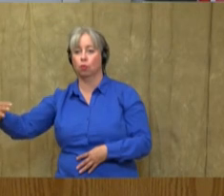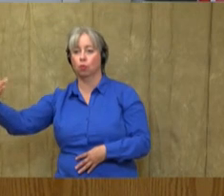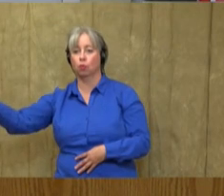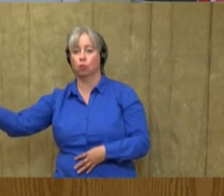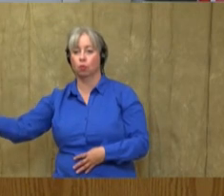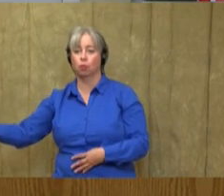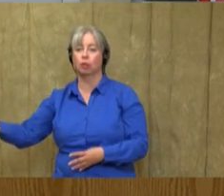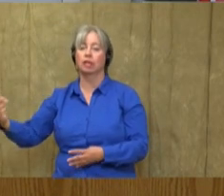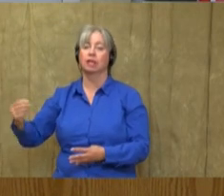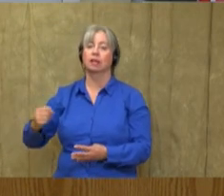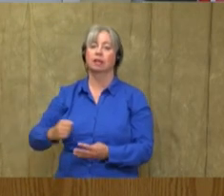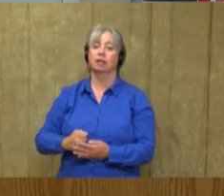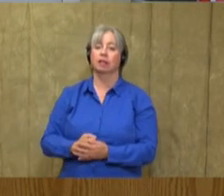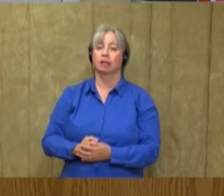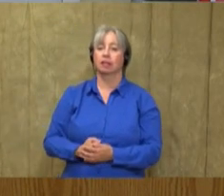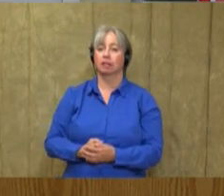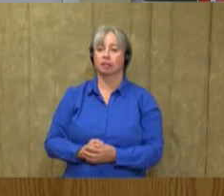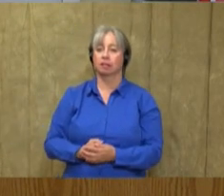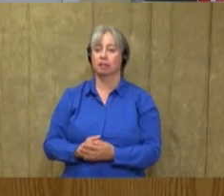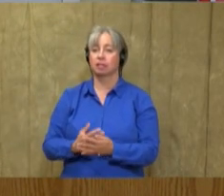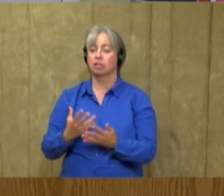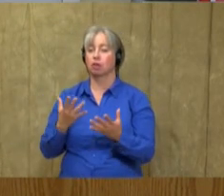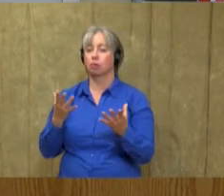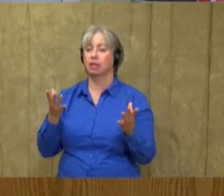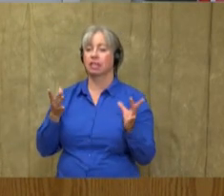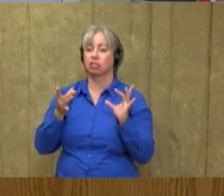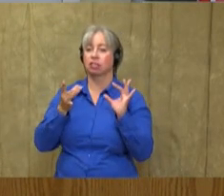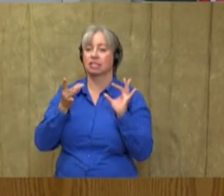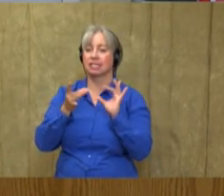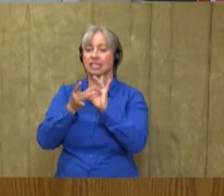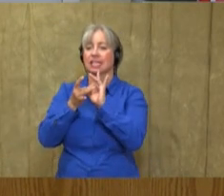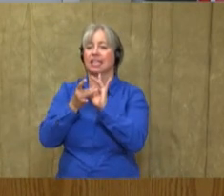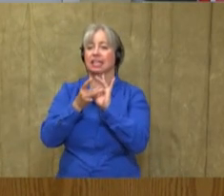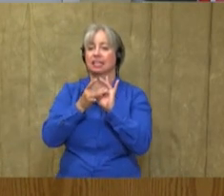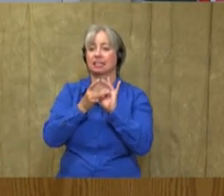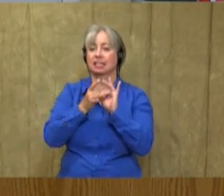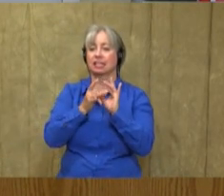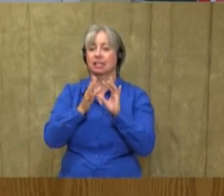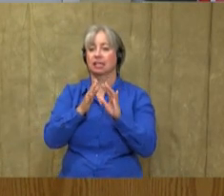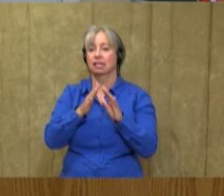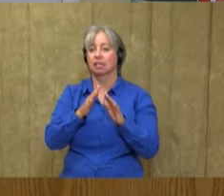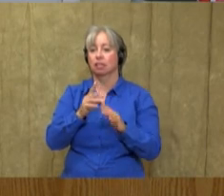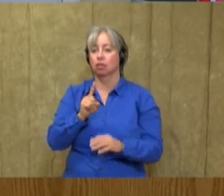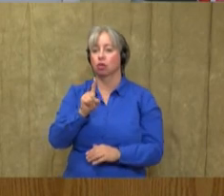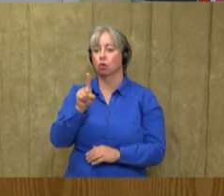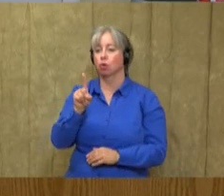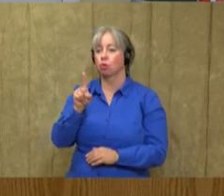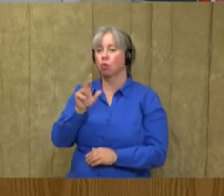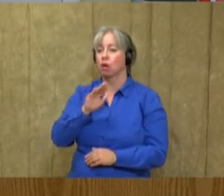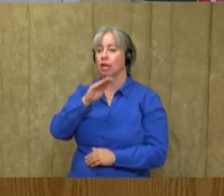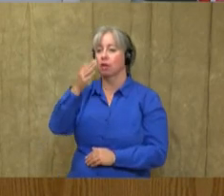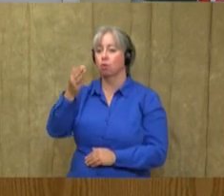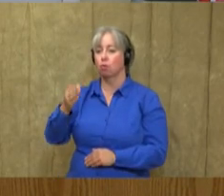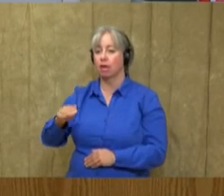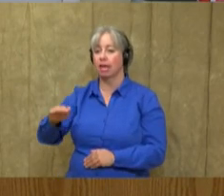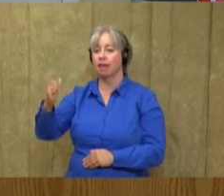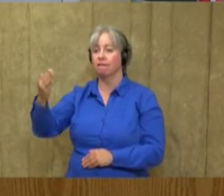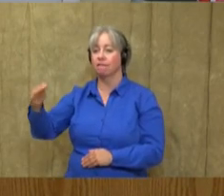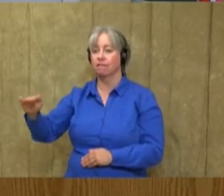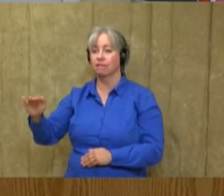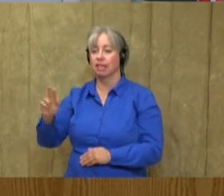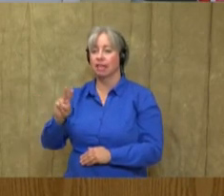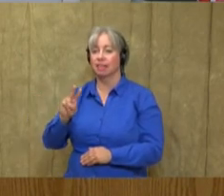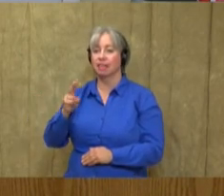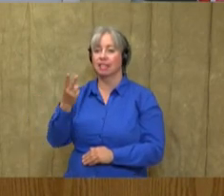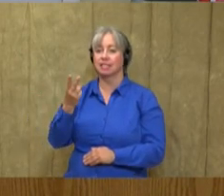the wavelengths match up to each other. So you can imagine if I have one wave at this frequency and I have a